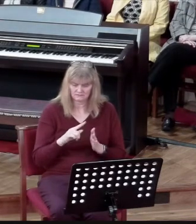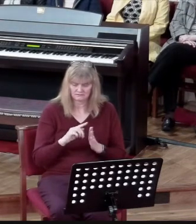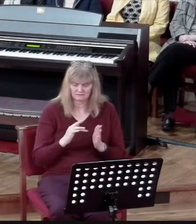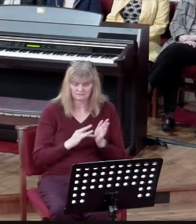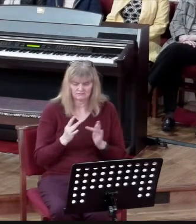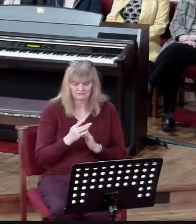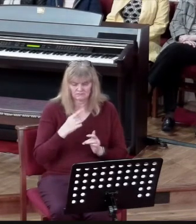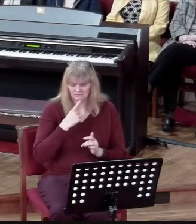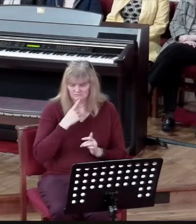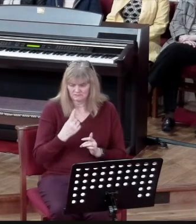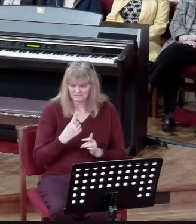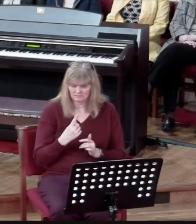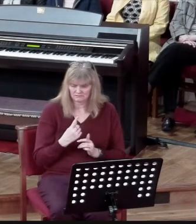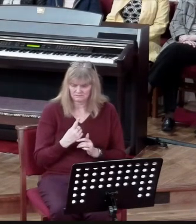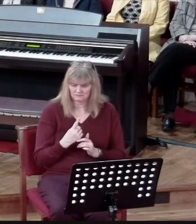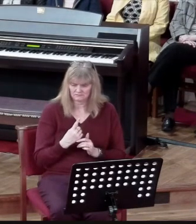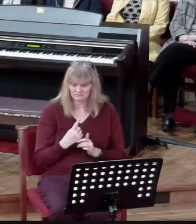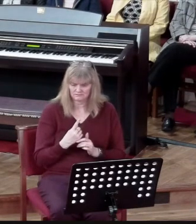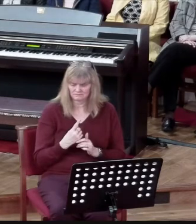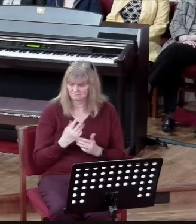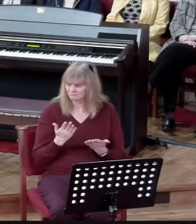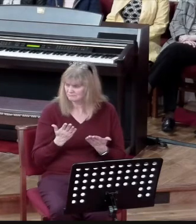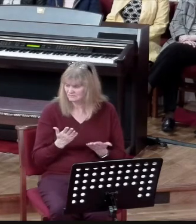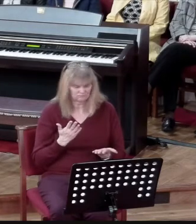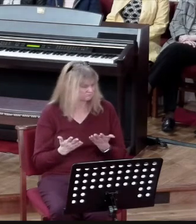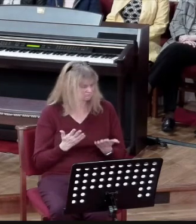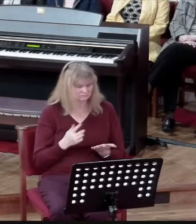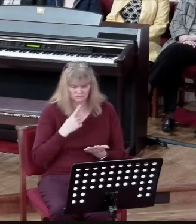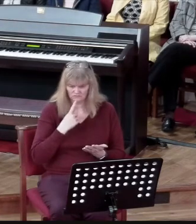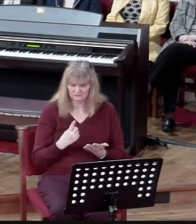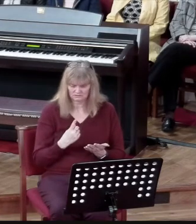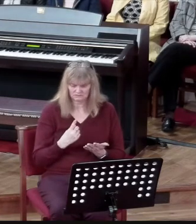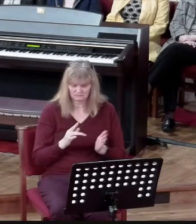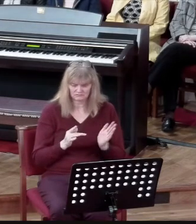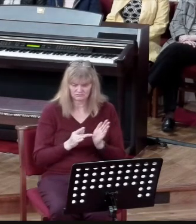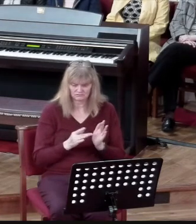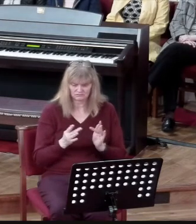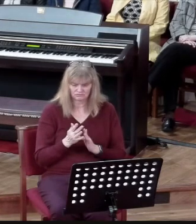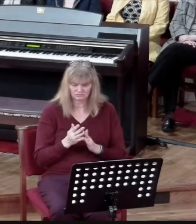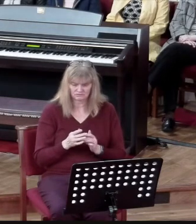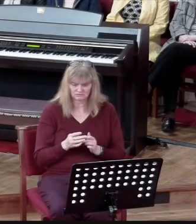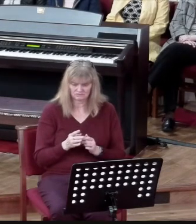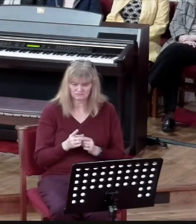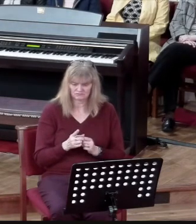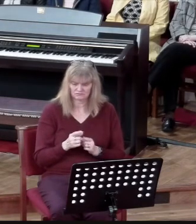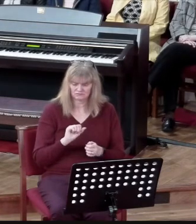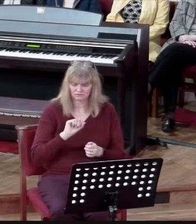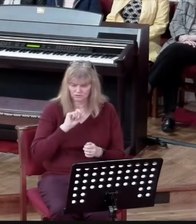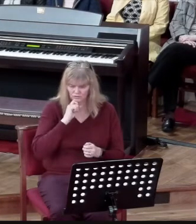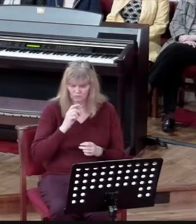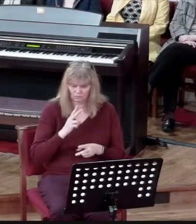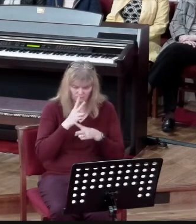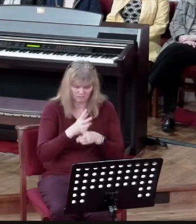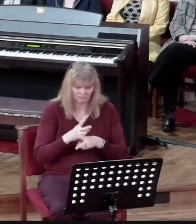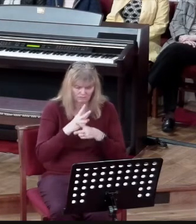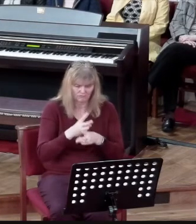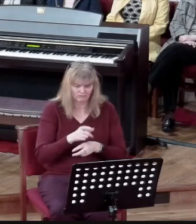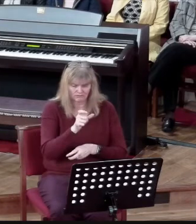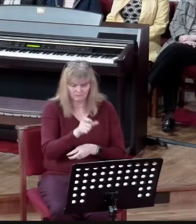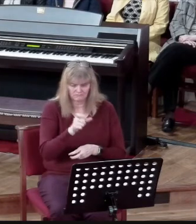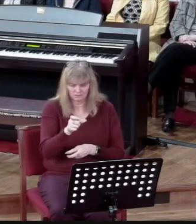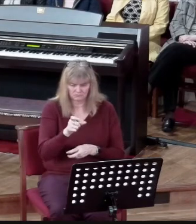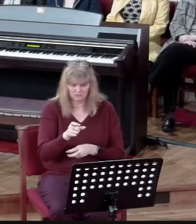saying, John is saying that Jesus did not actually say that John would not die. What Jesus said